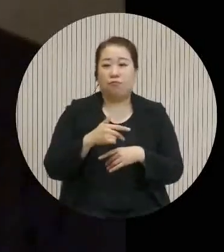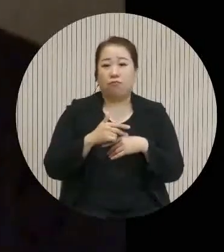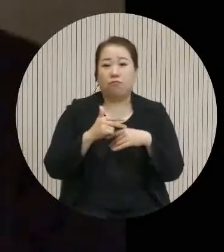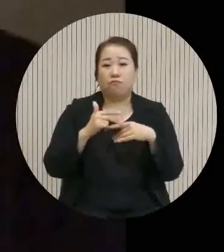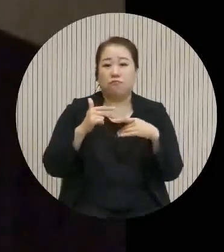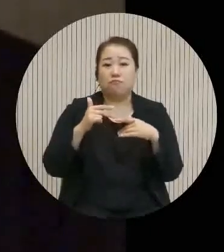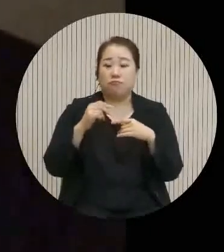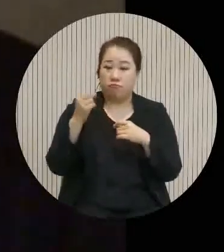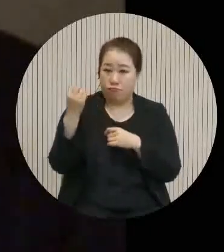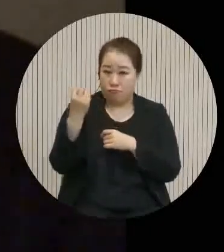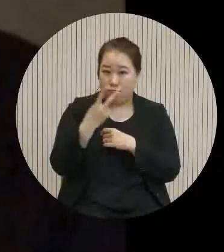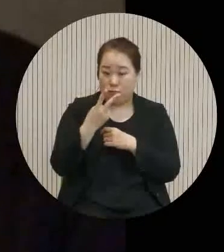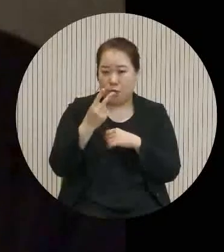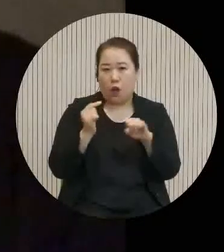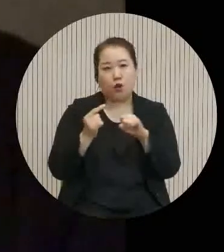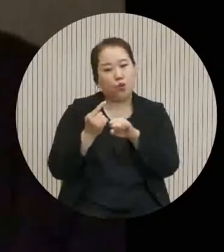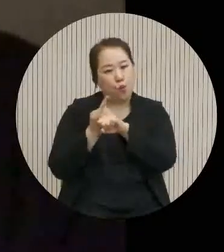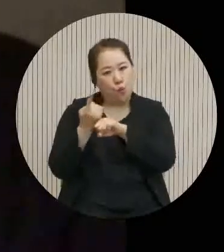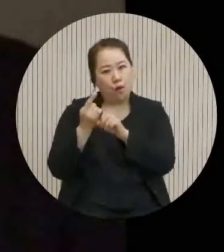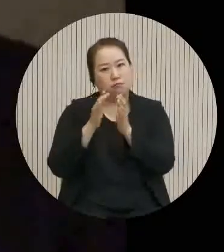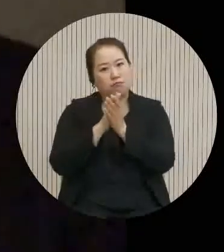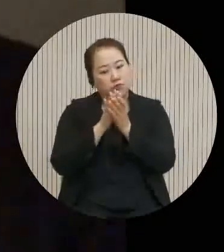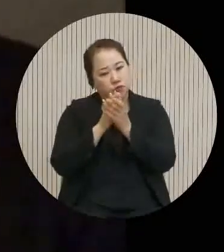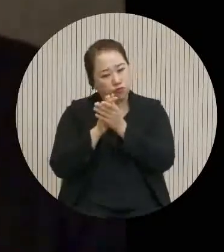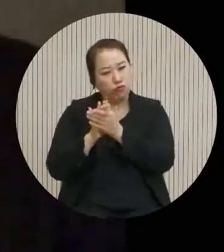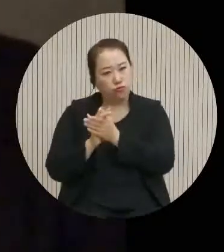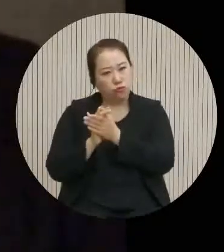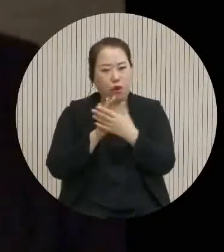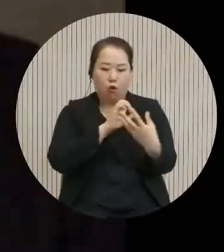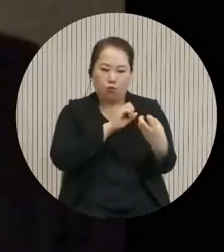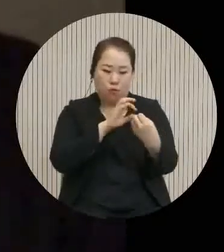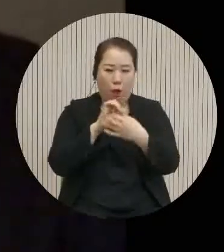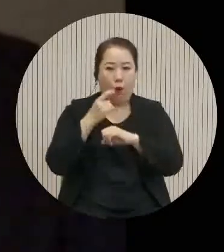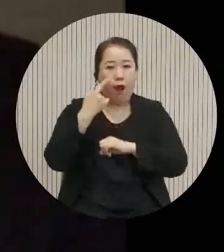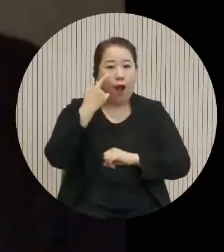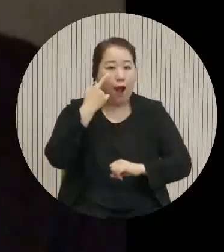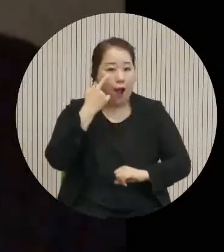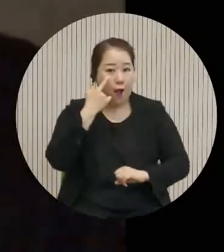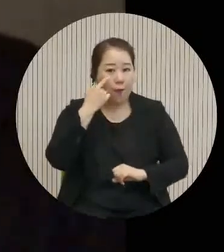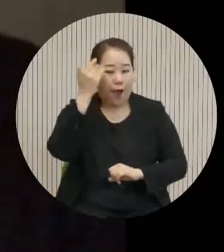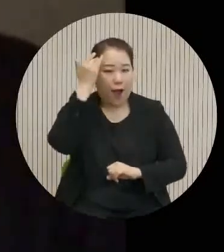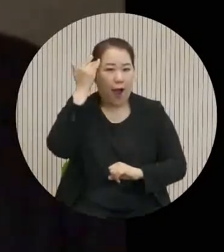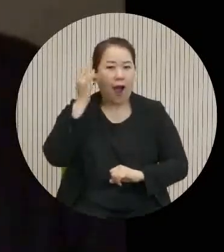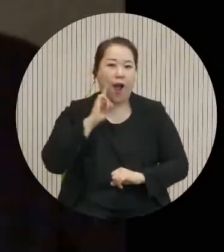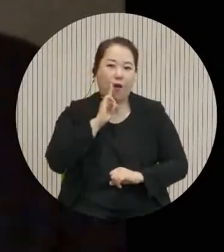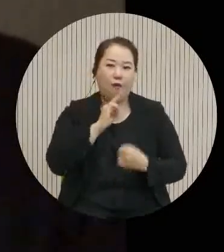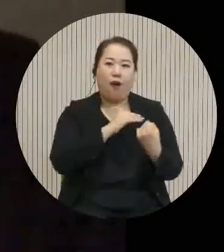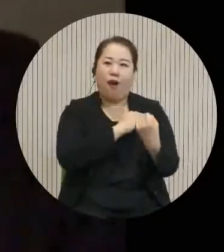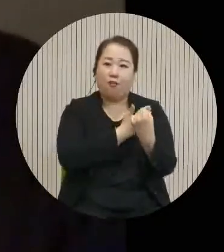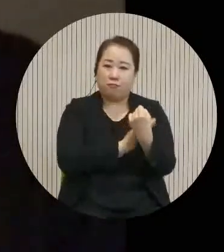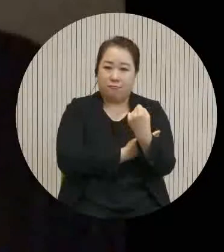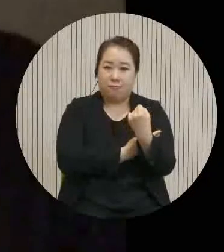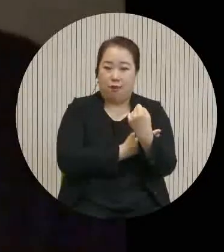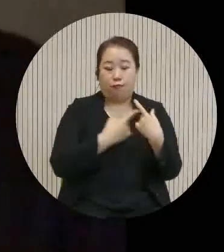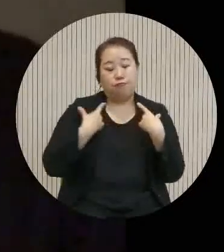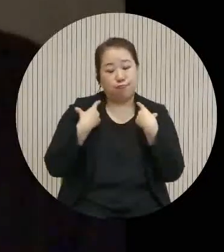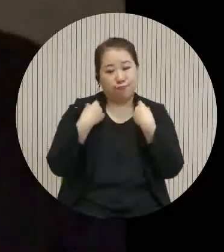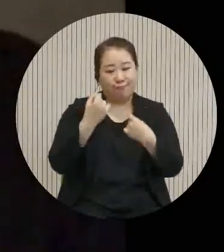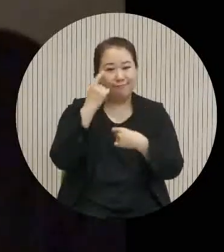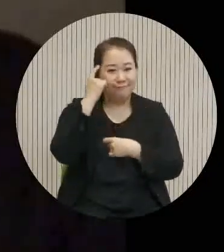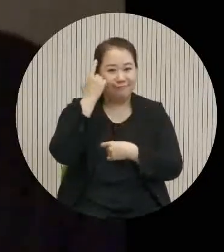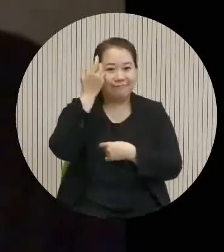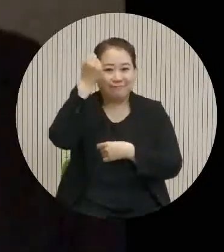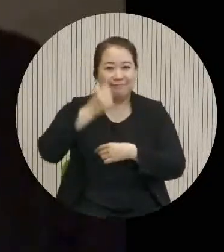church friends and teachers afterwards. And as you well know, Korea's gift to the world is Korean